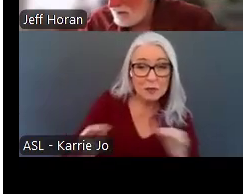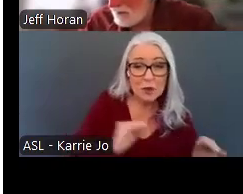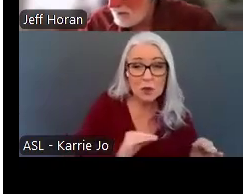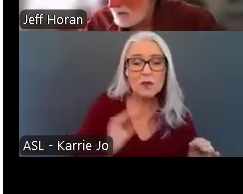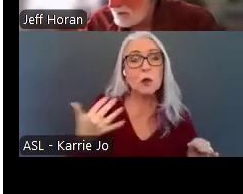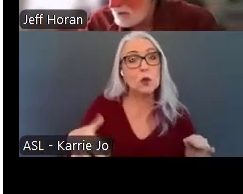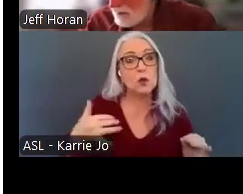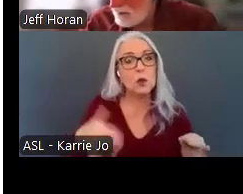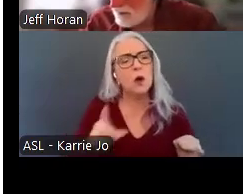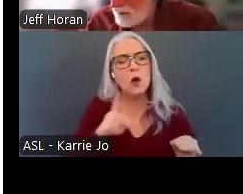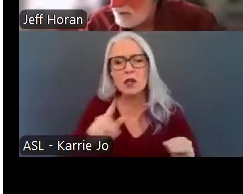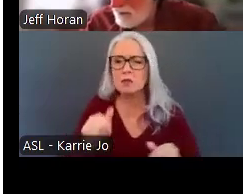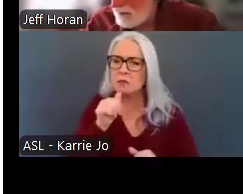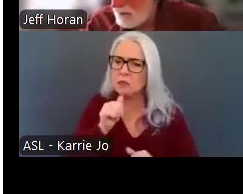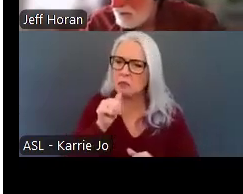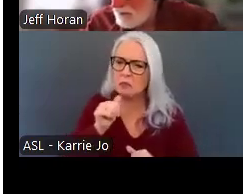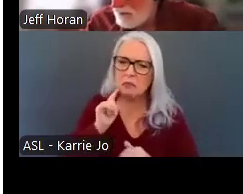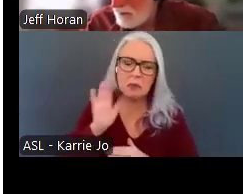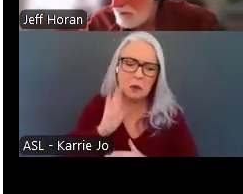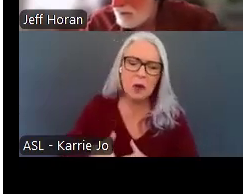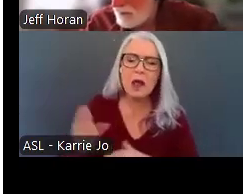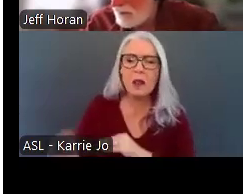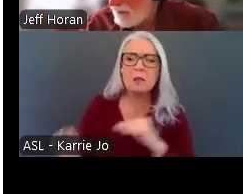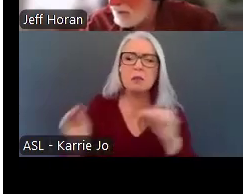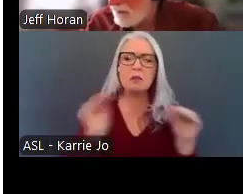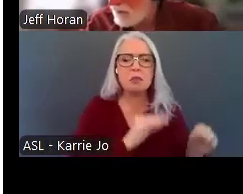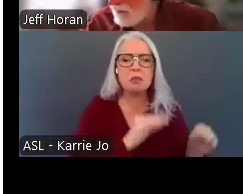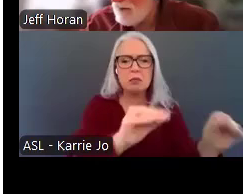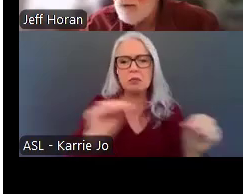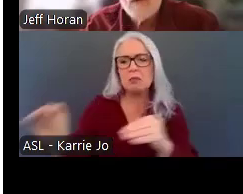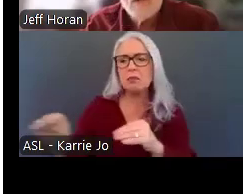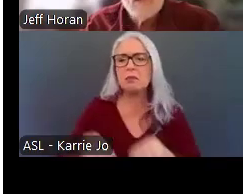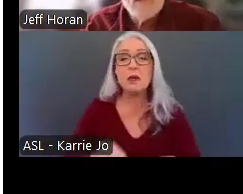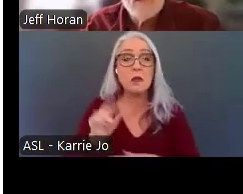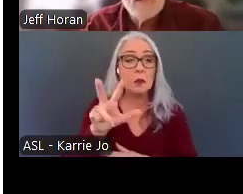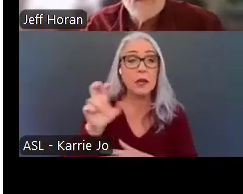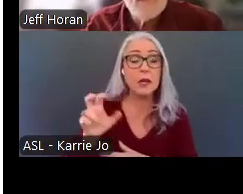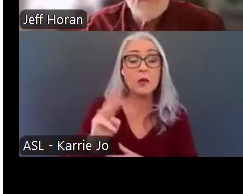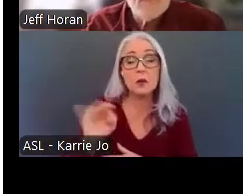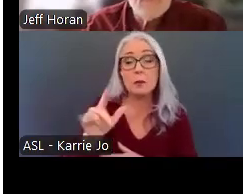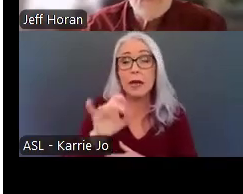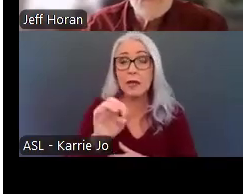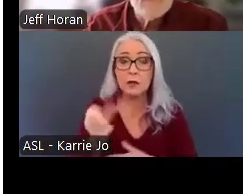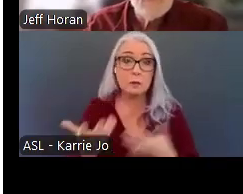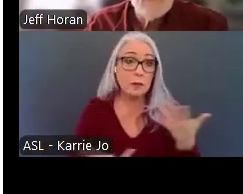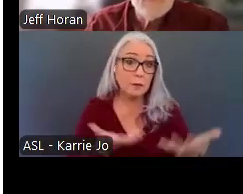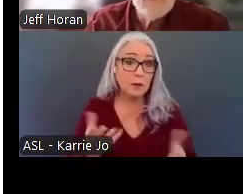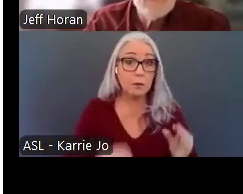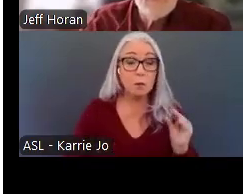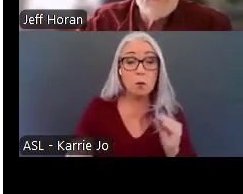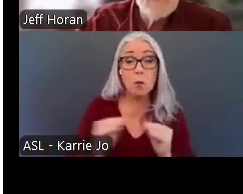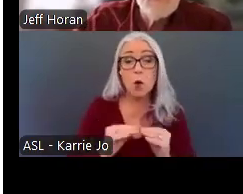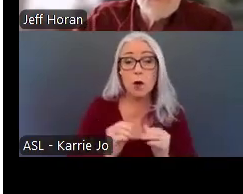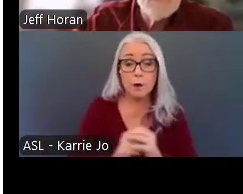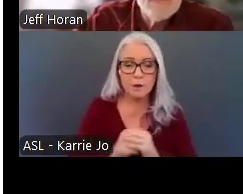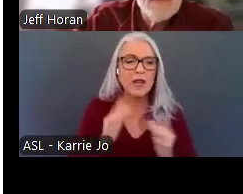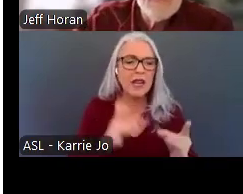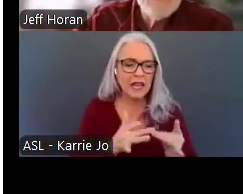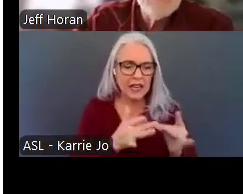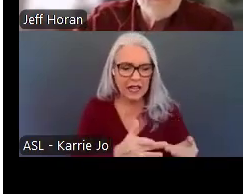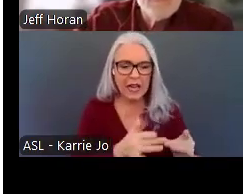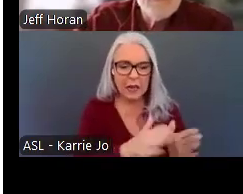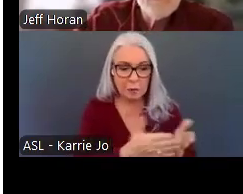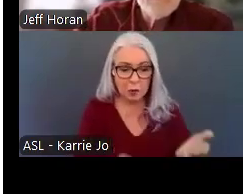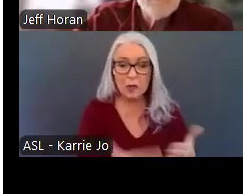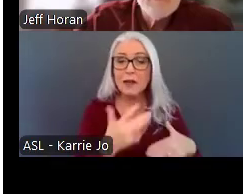very tolerant, and we know from provenance trials you can move it at least 300 miles or more. So that guidebook is available. But all of